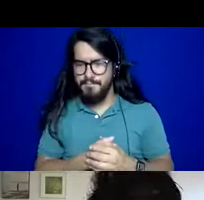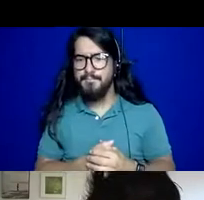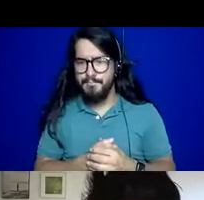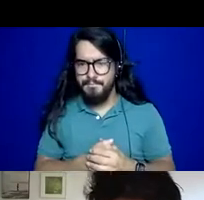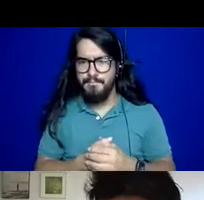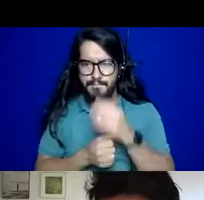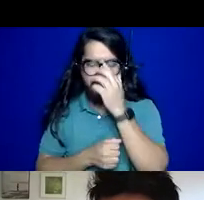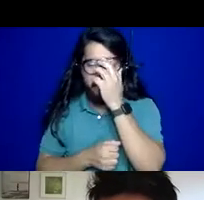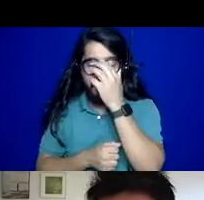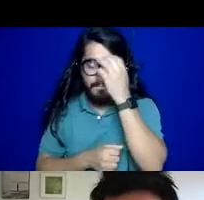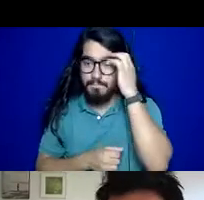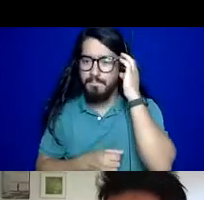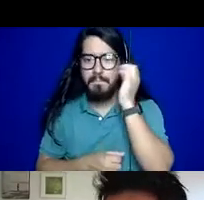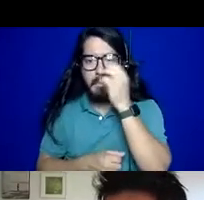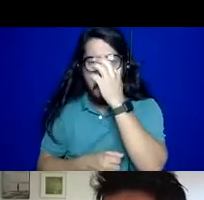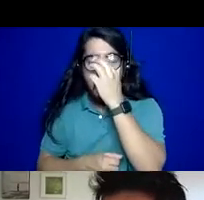So,